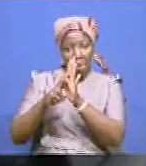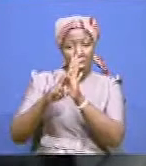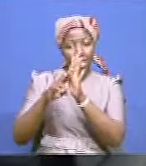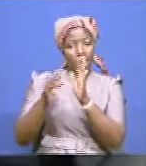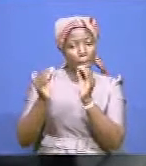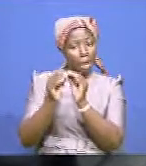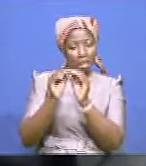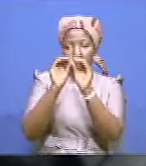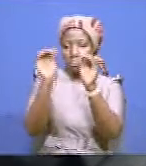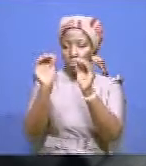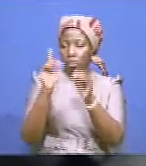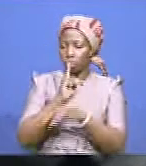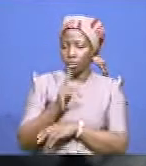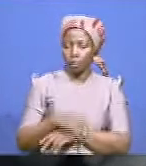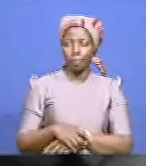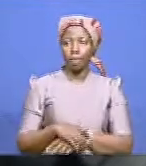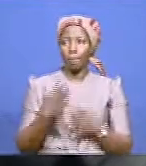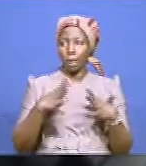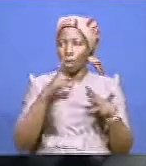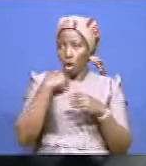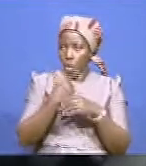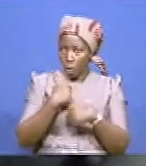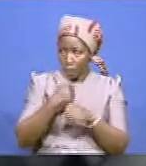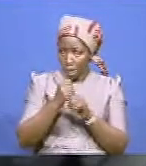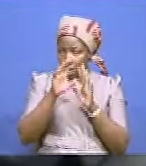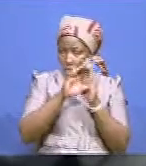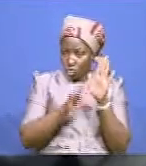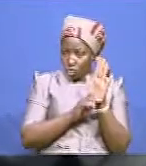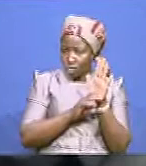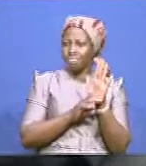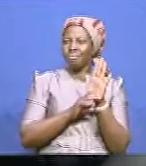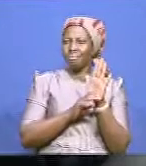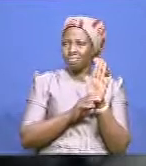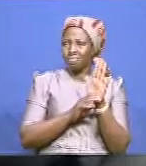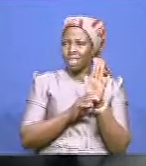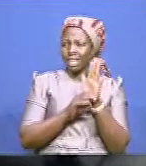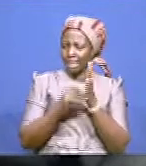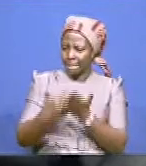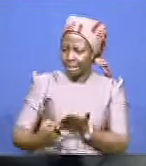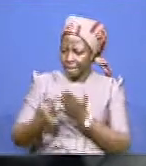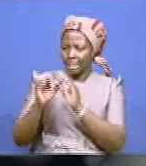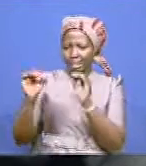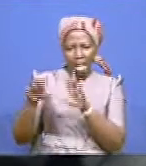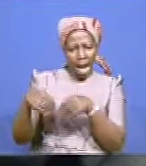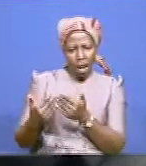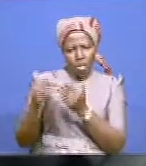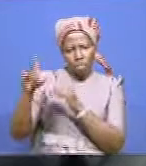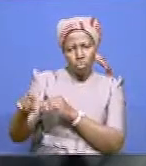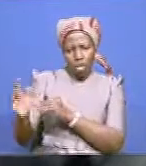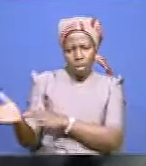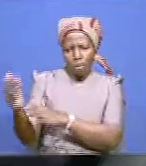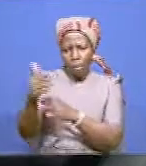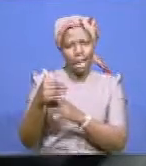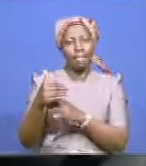Mm-hmm. And therefore, the drafters of the Constitution did not conceptualize a situation where you need to bring the county assemblies mm-hmm, together for